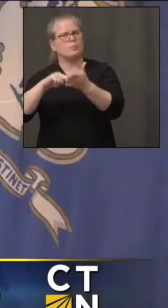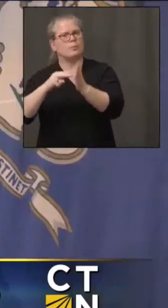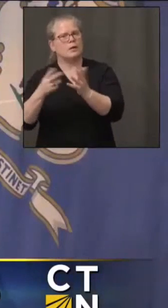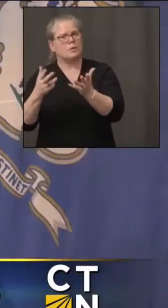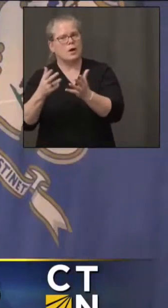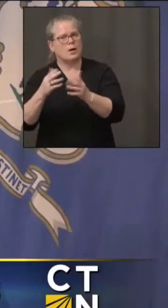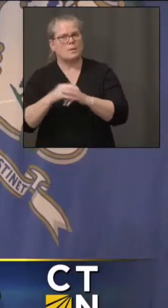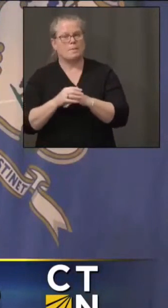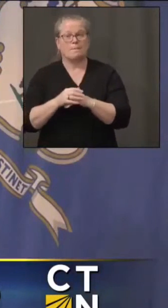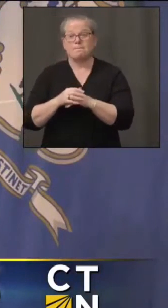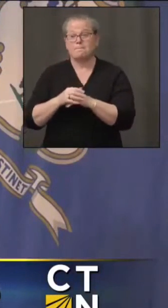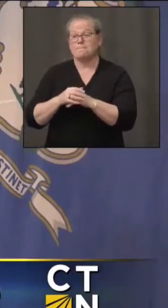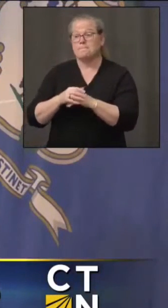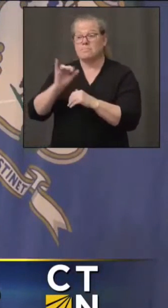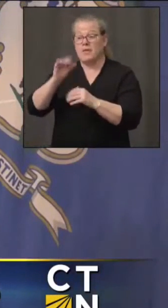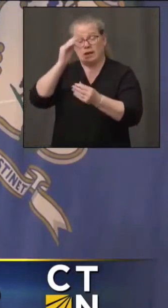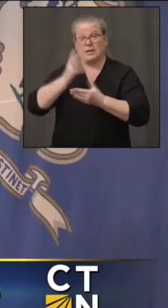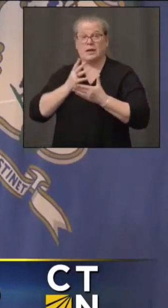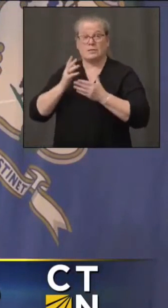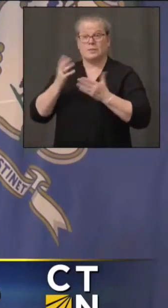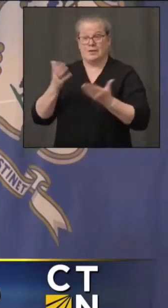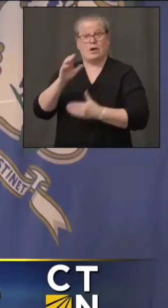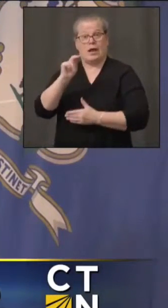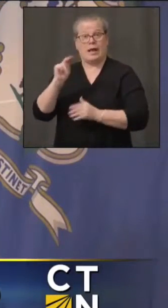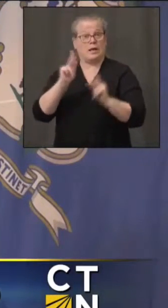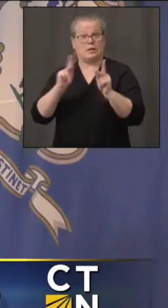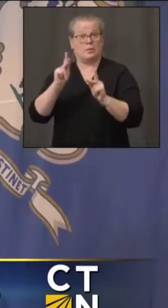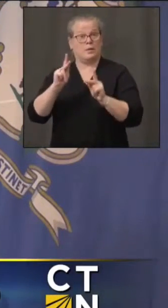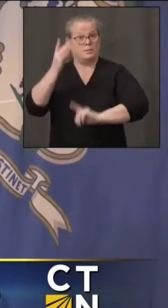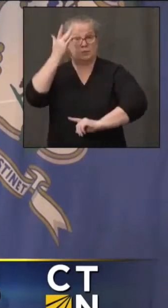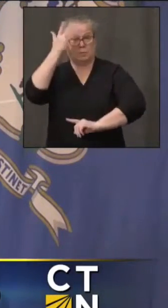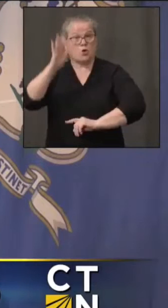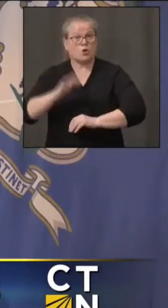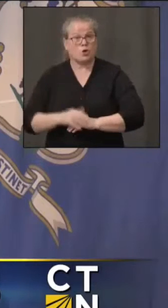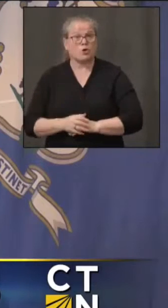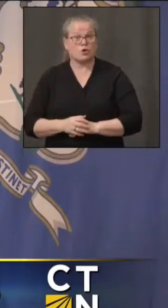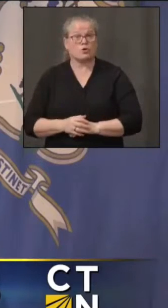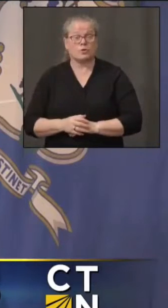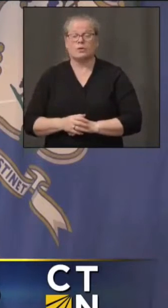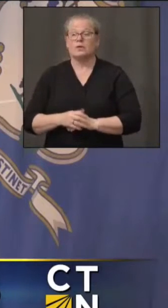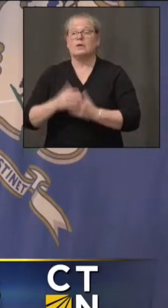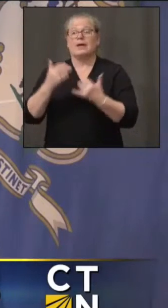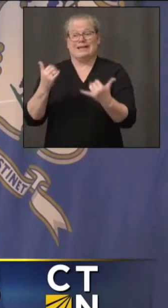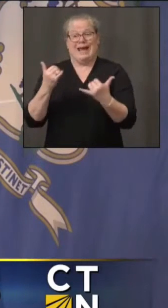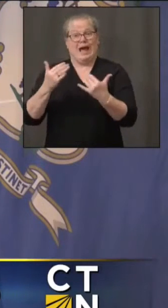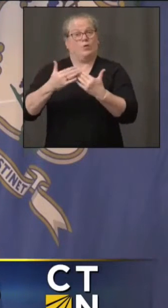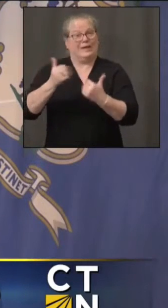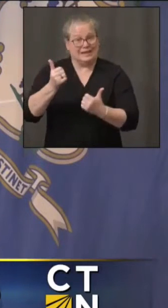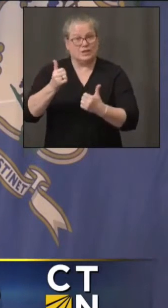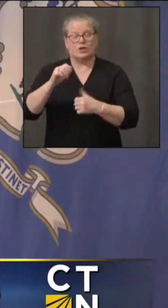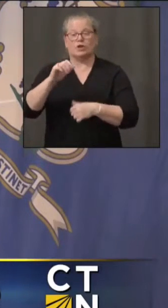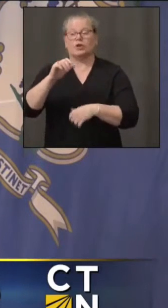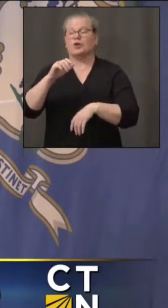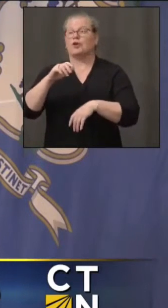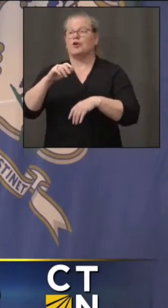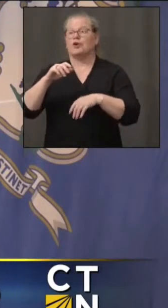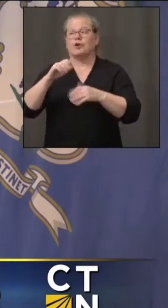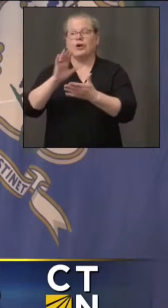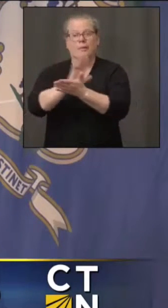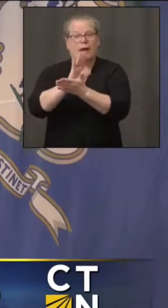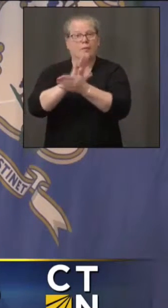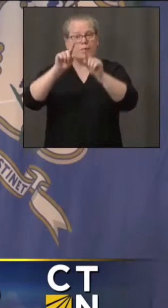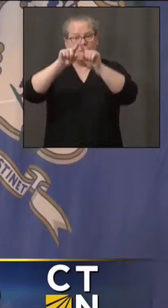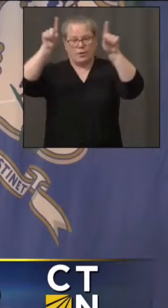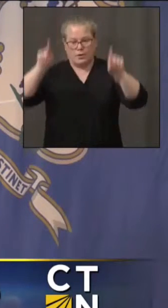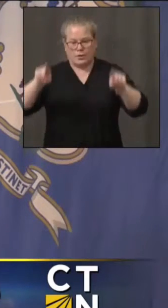really smart. We've made absentee balloting easier to do, so you don't have those long curling lines waiting around.